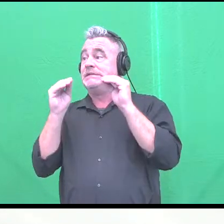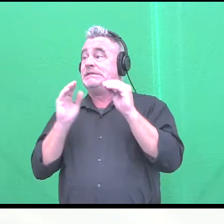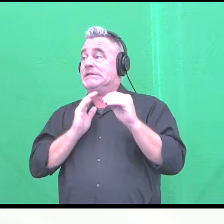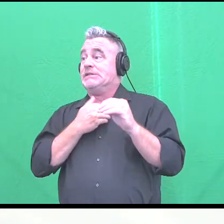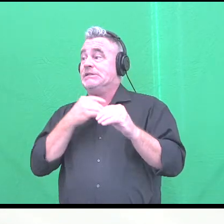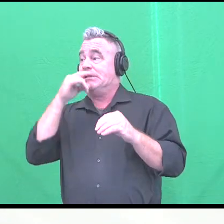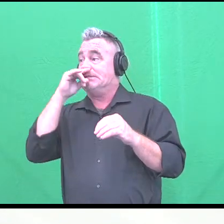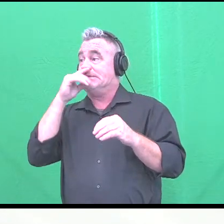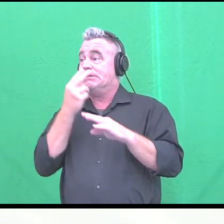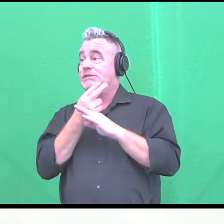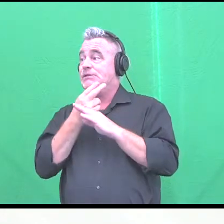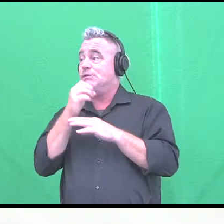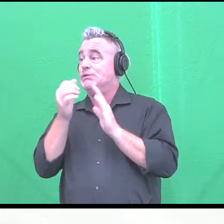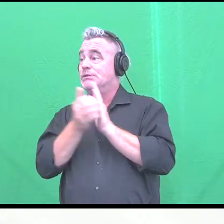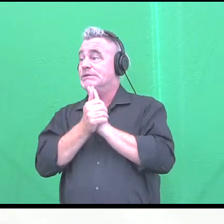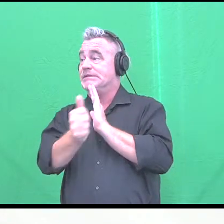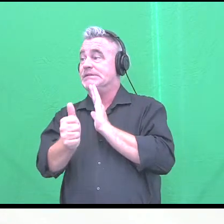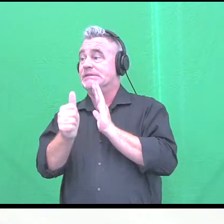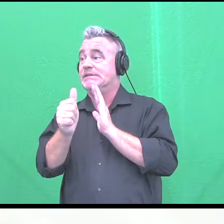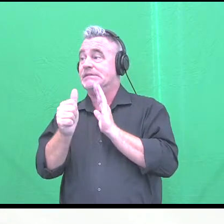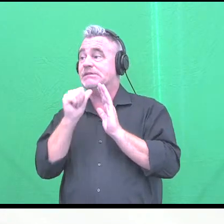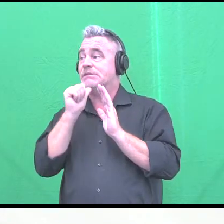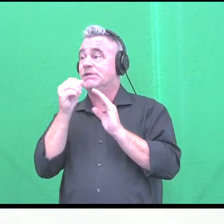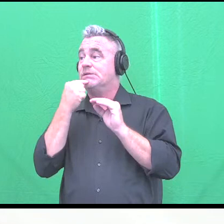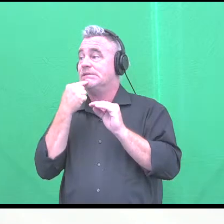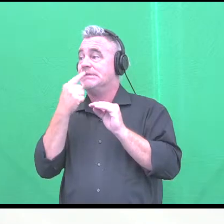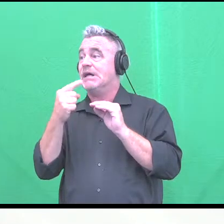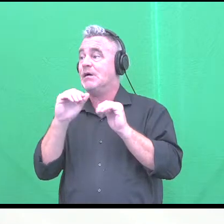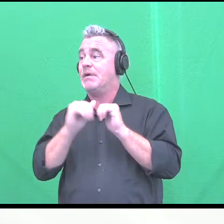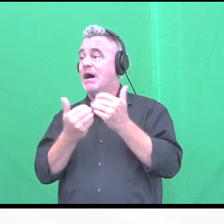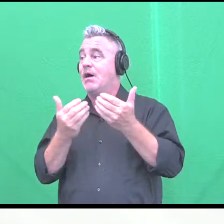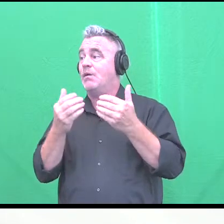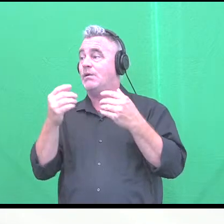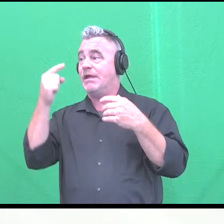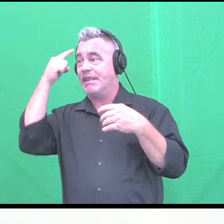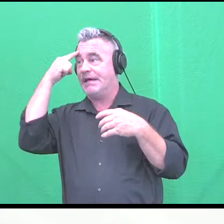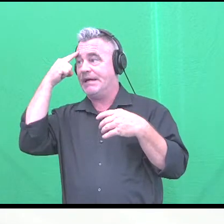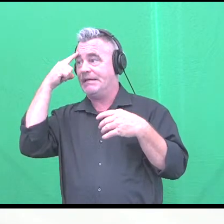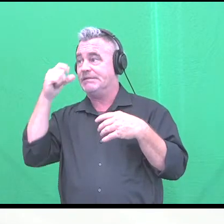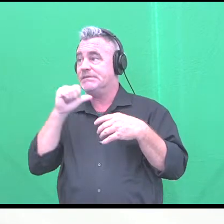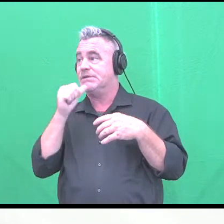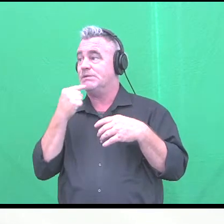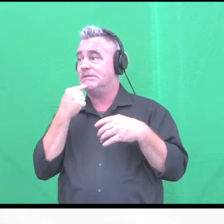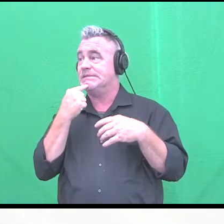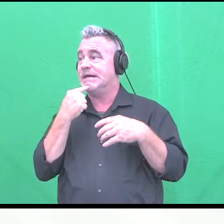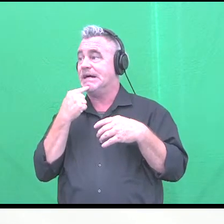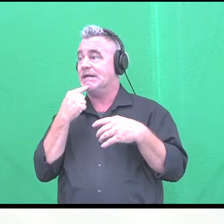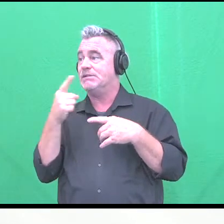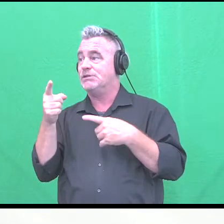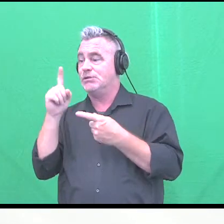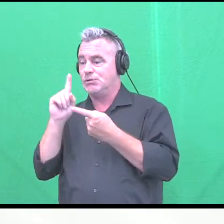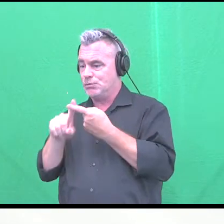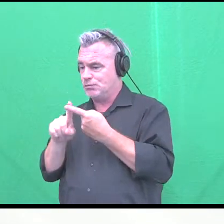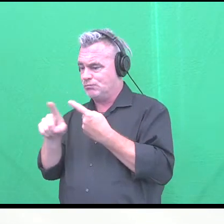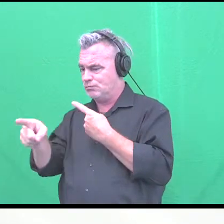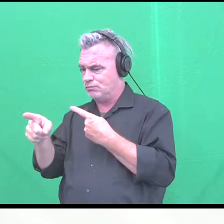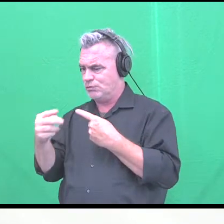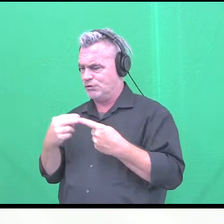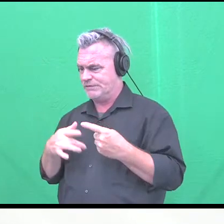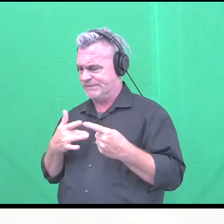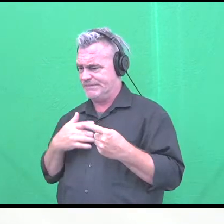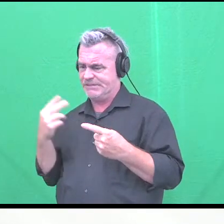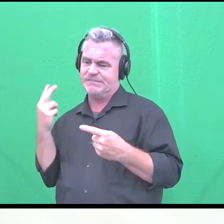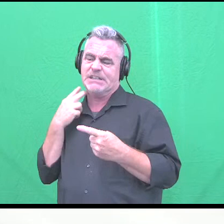to use the skills they've been given. Don't tell them how to think. Don't tell them you should feel like a victim. You